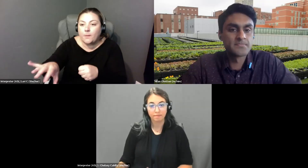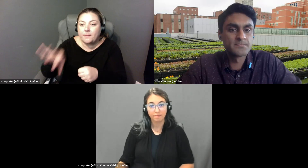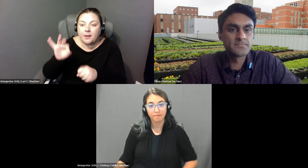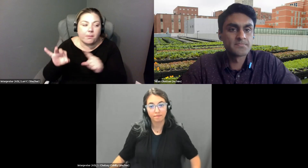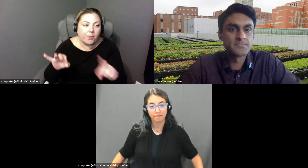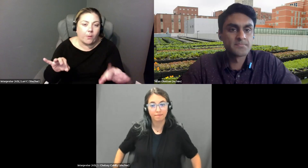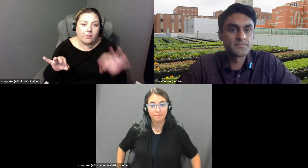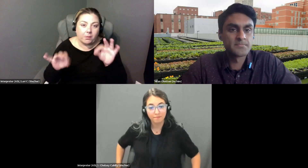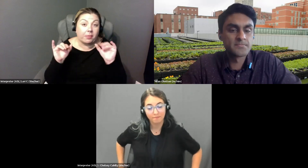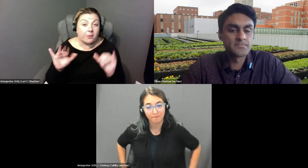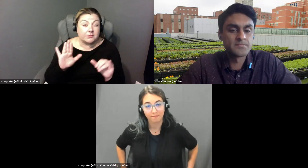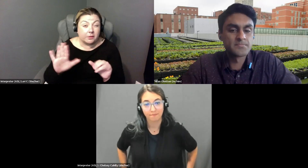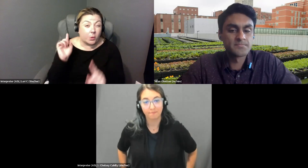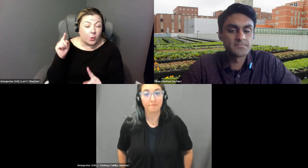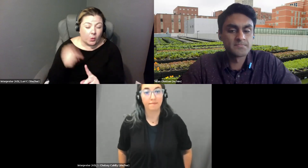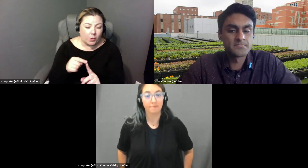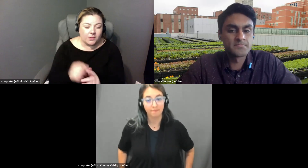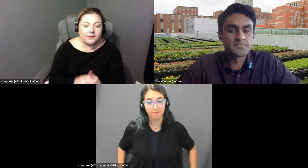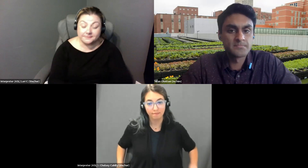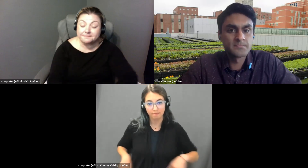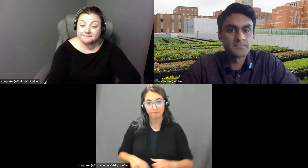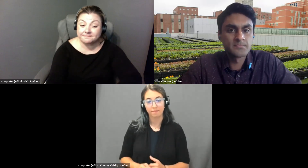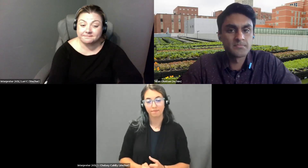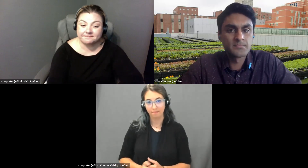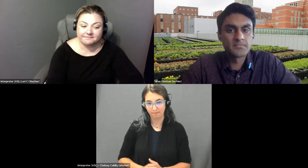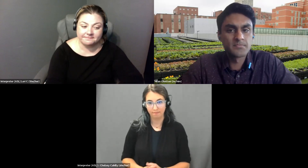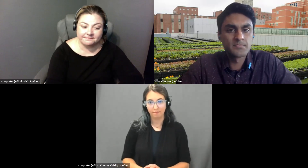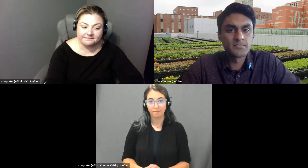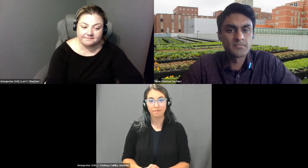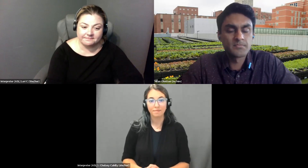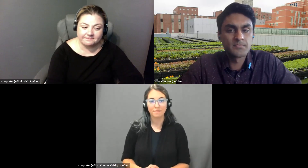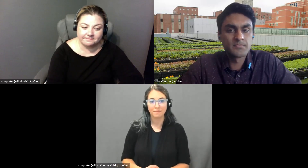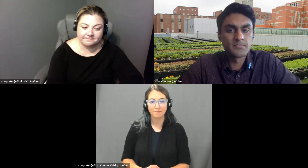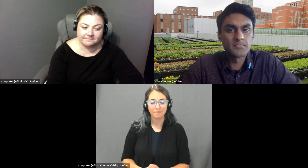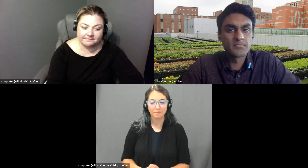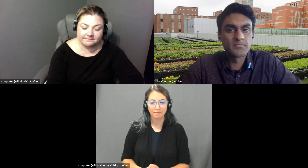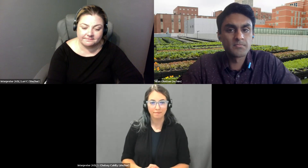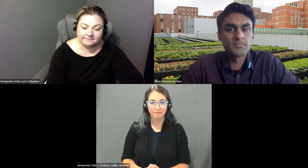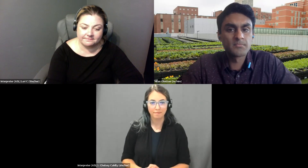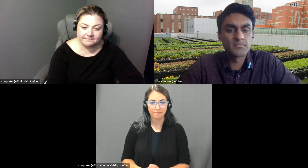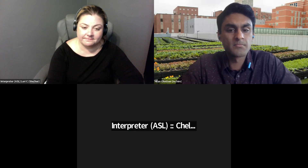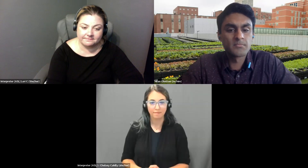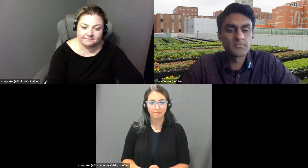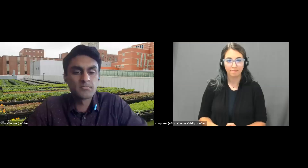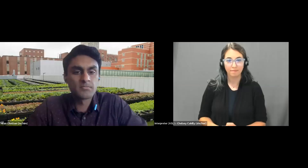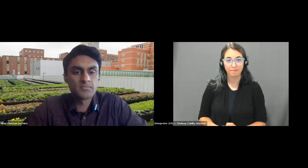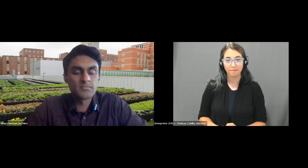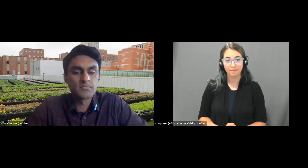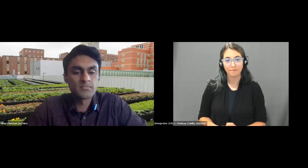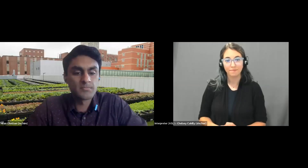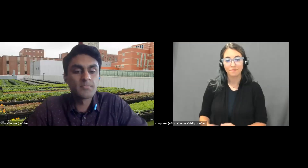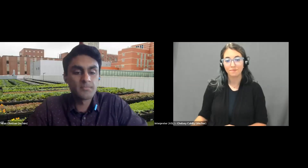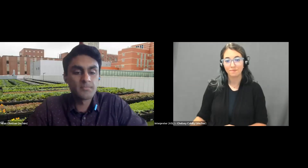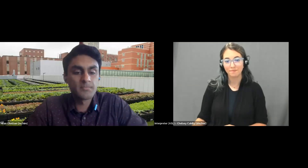Great, thank you. I think the next one is for Maine. If you all would like to start sharing your video, and we